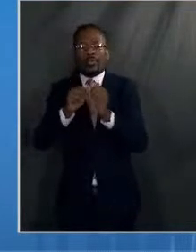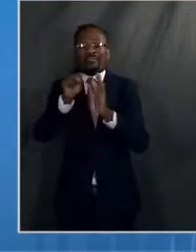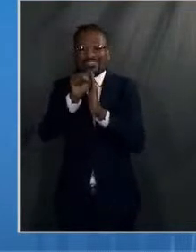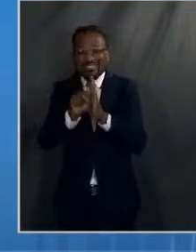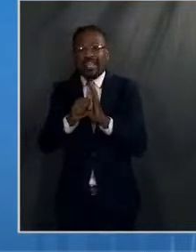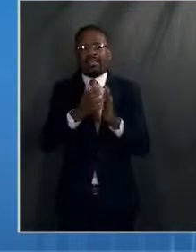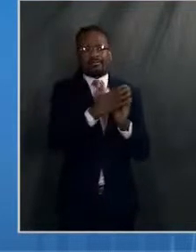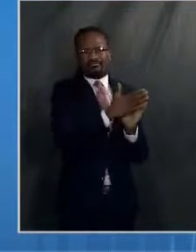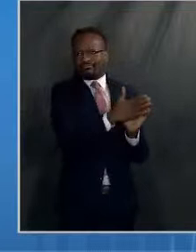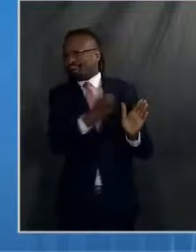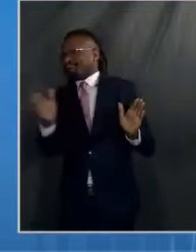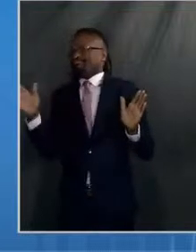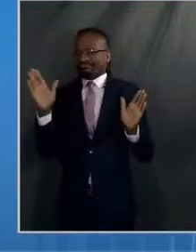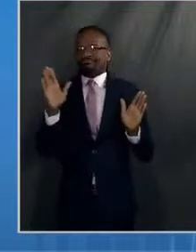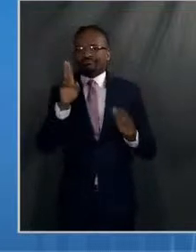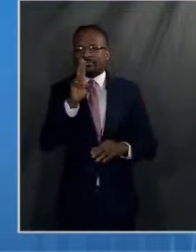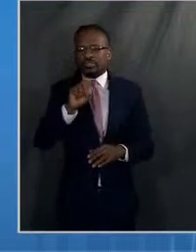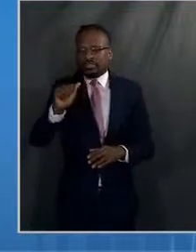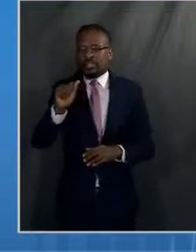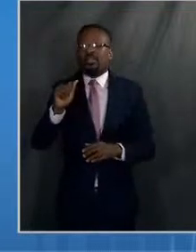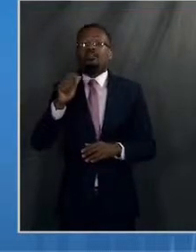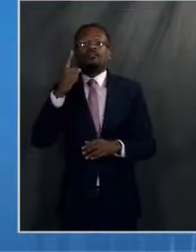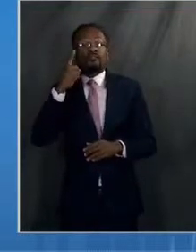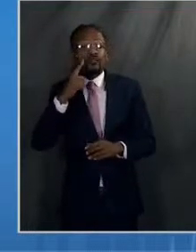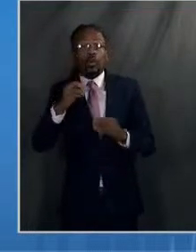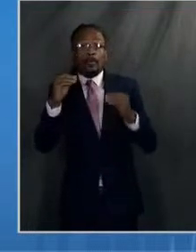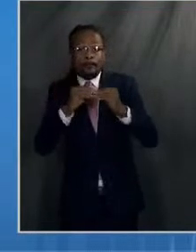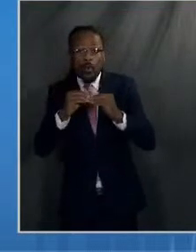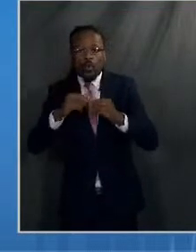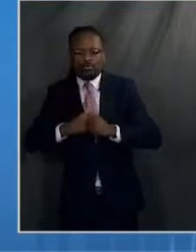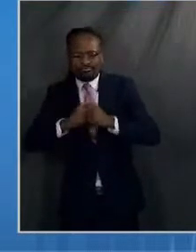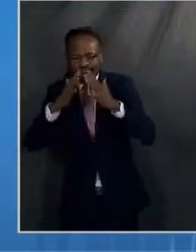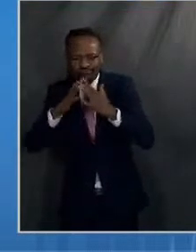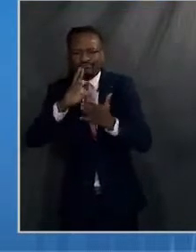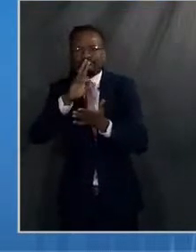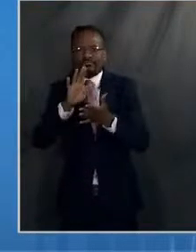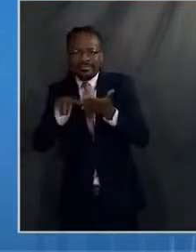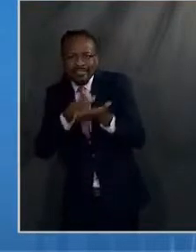new sites, and we'll have more to say on that in the coming weeks.